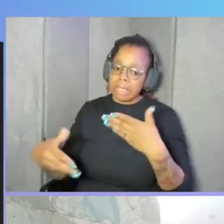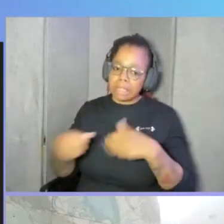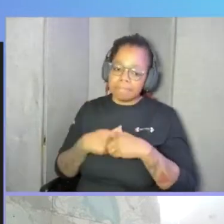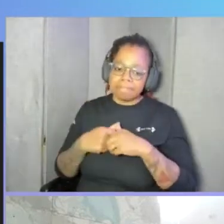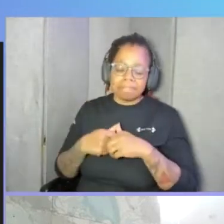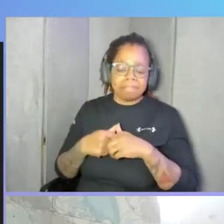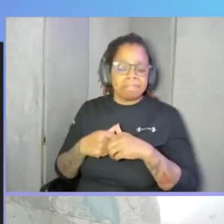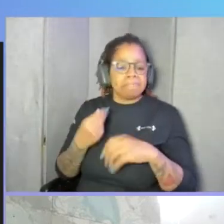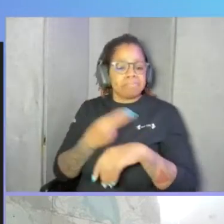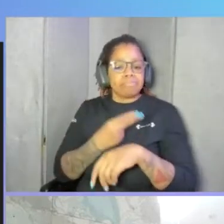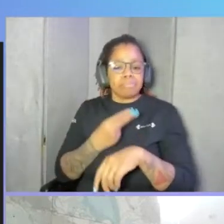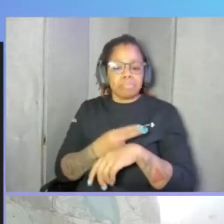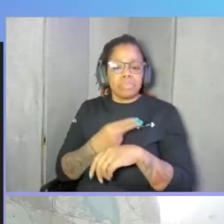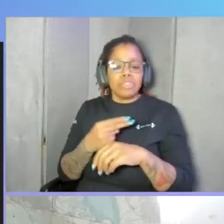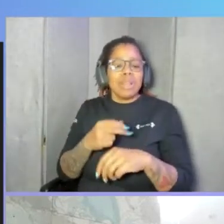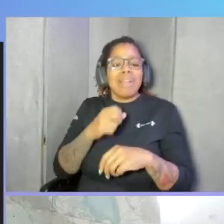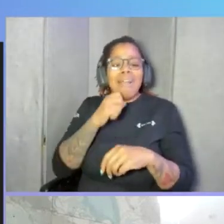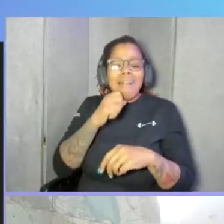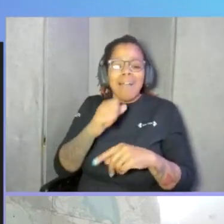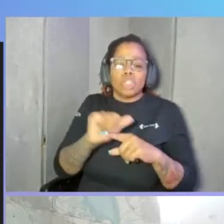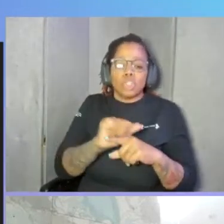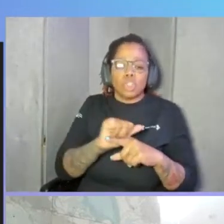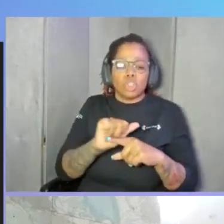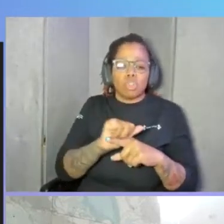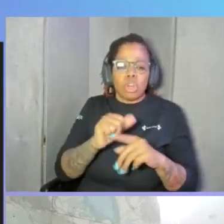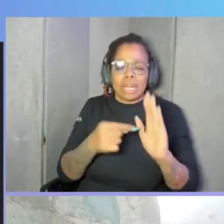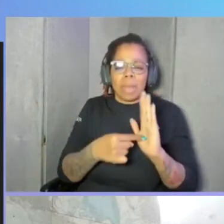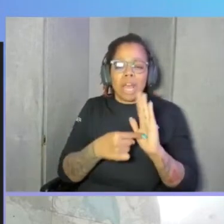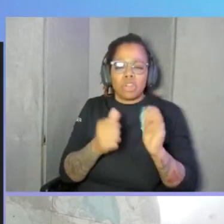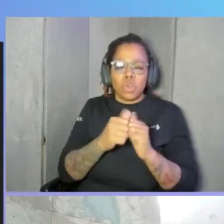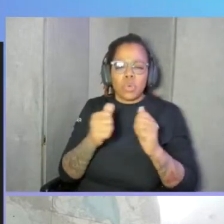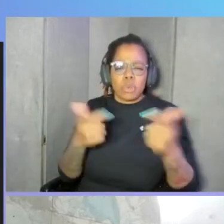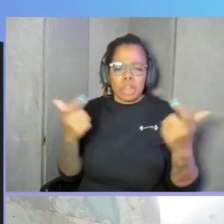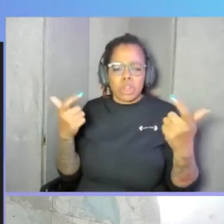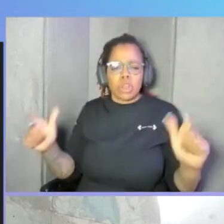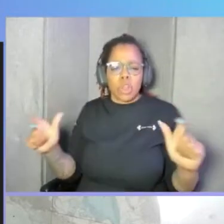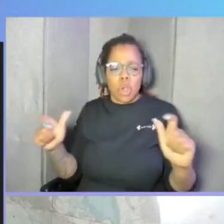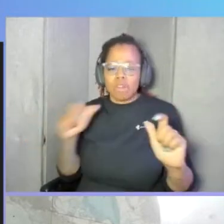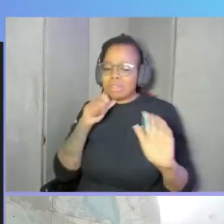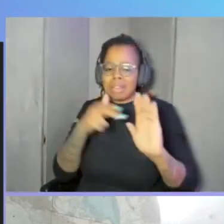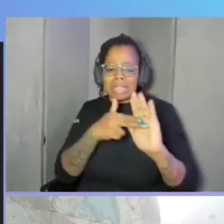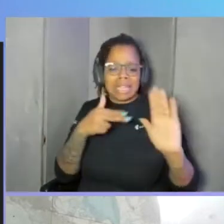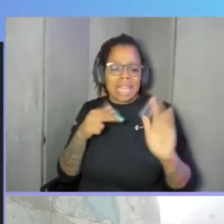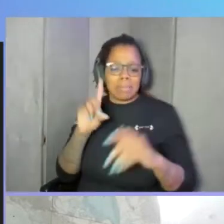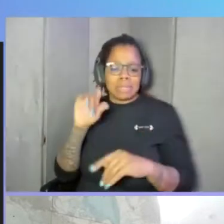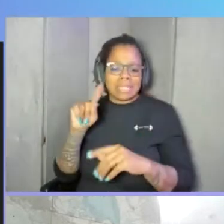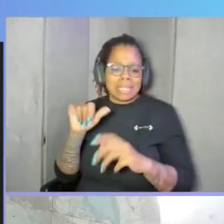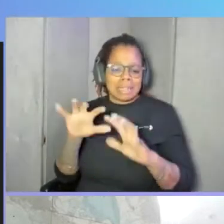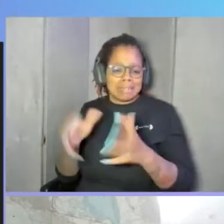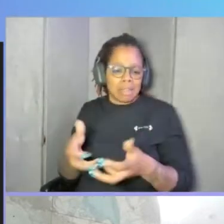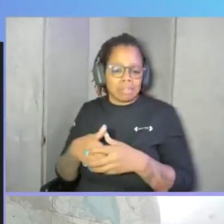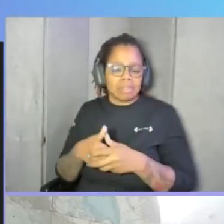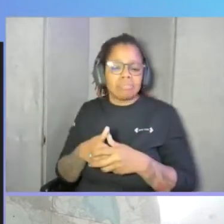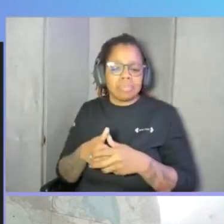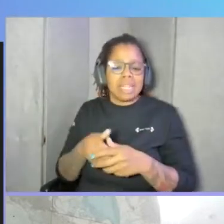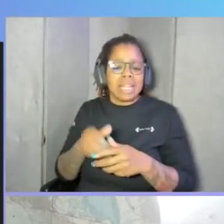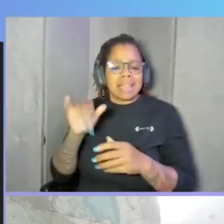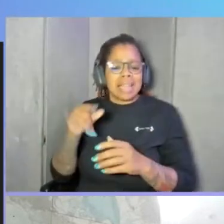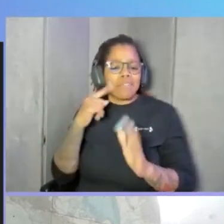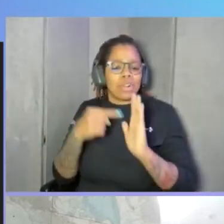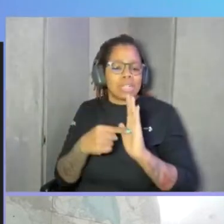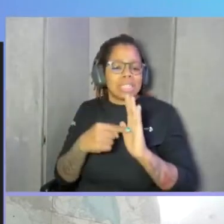to use an untrained model with these large unlabeled data sets. So that's, for example,